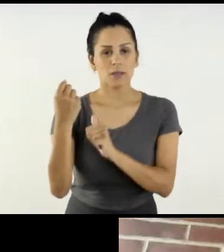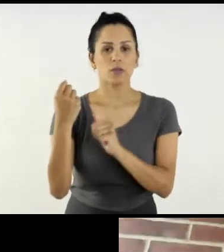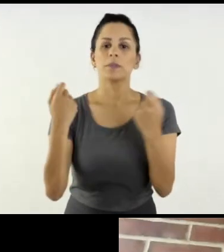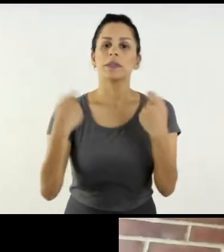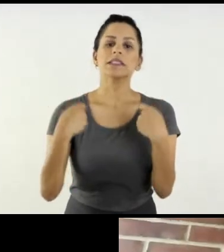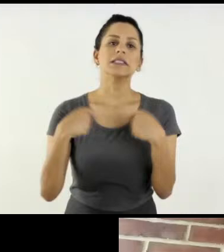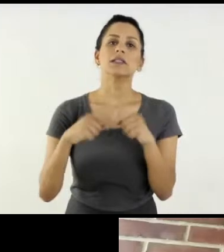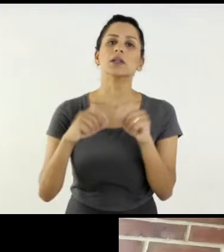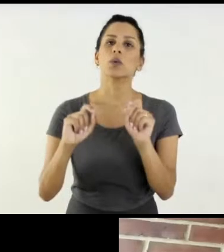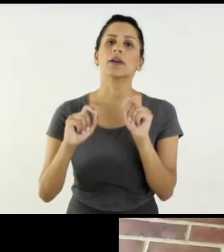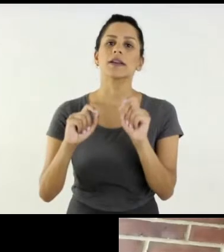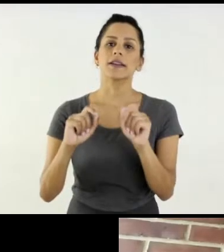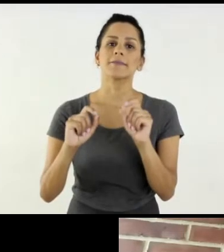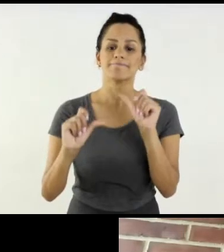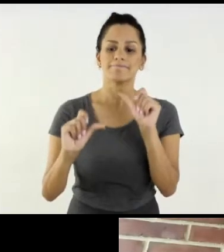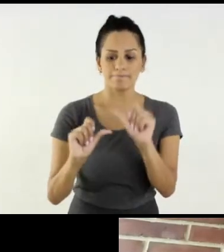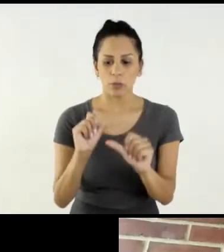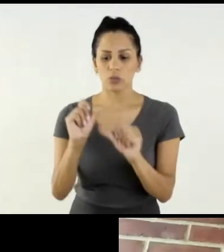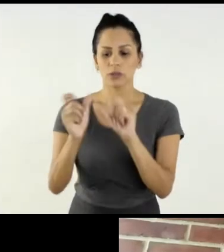imprint. And